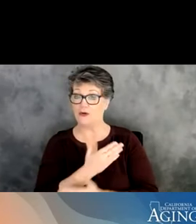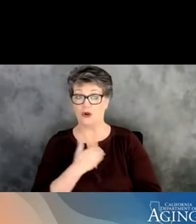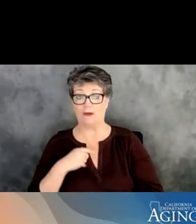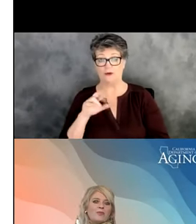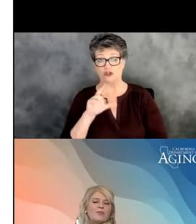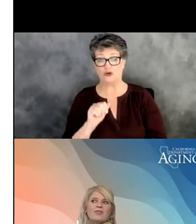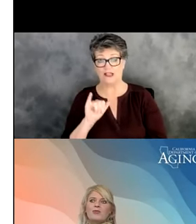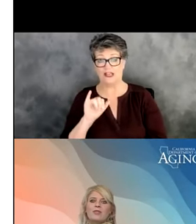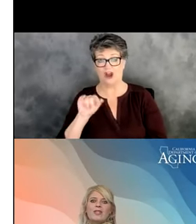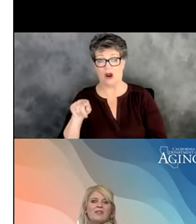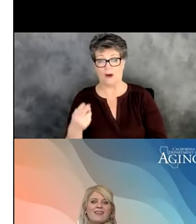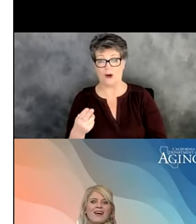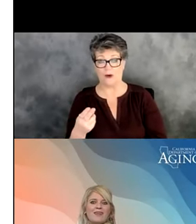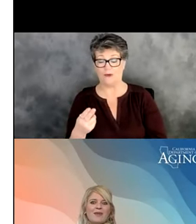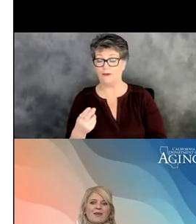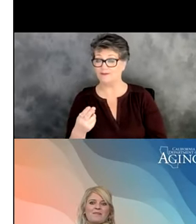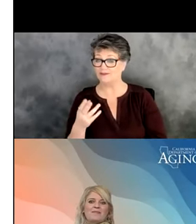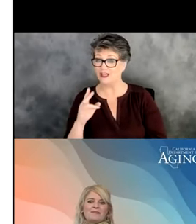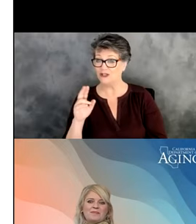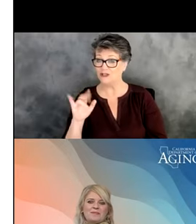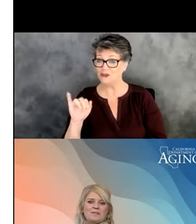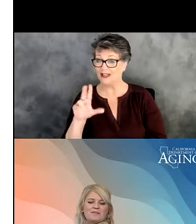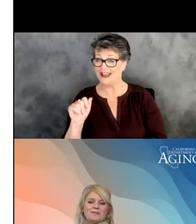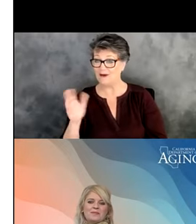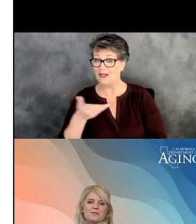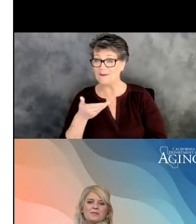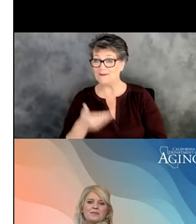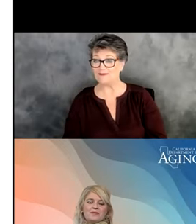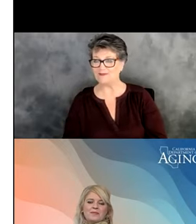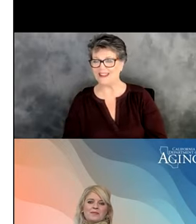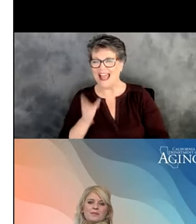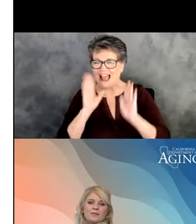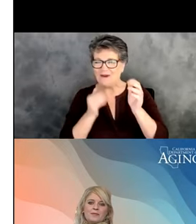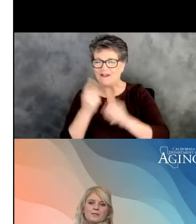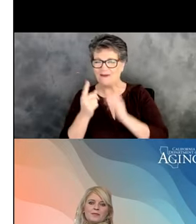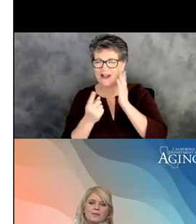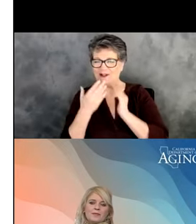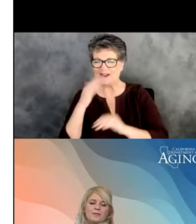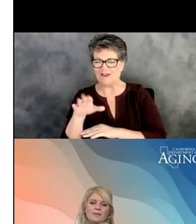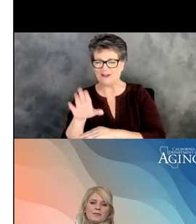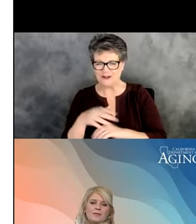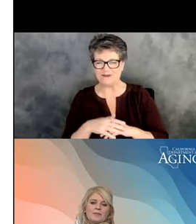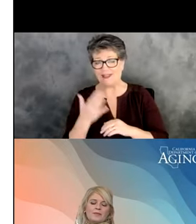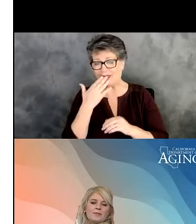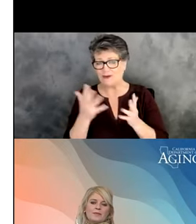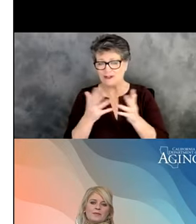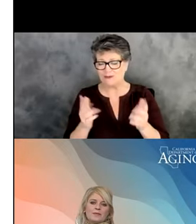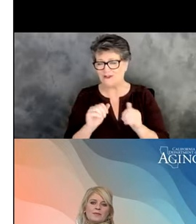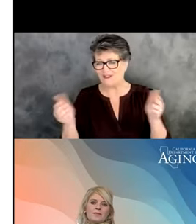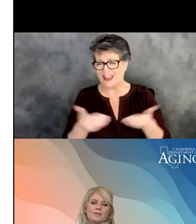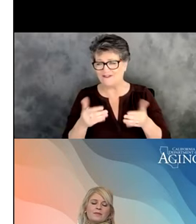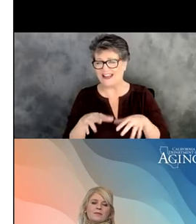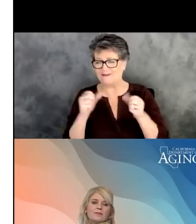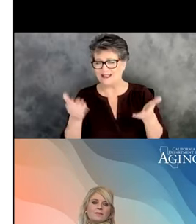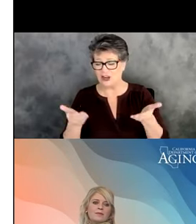Julia Yarbo. Julia, hi, welcome. Hi, everybody. Good afternoon, and thanks so much for the invite to take part.